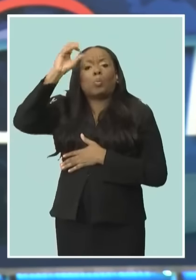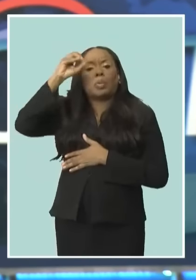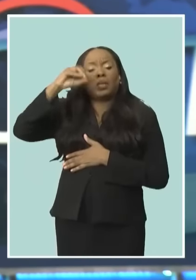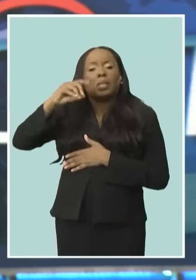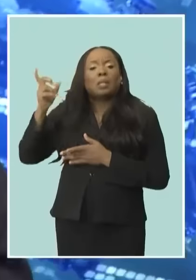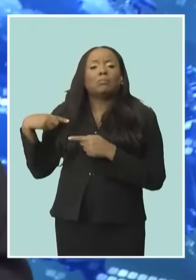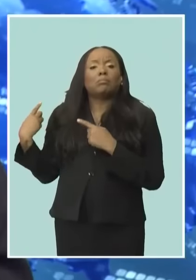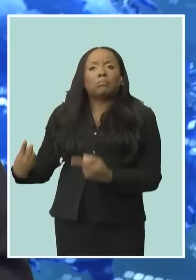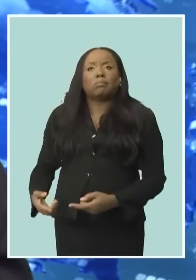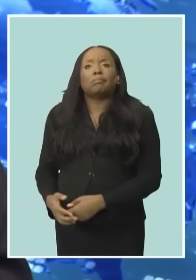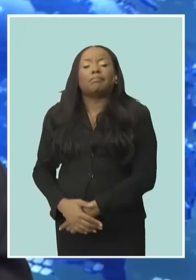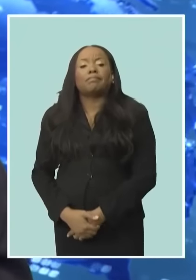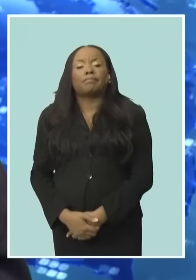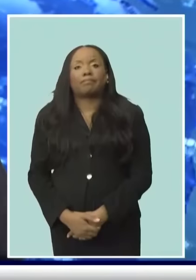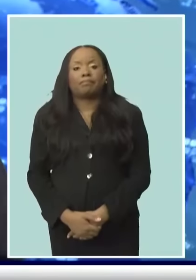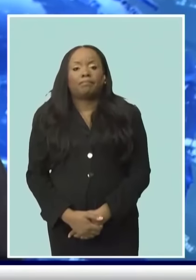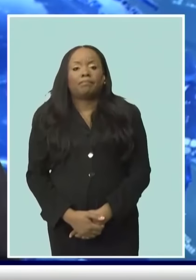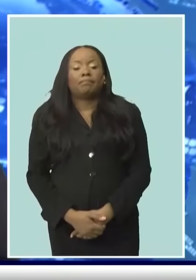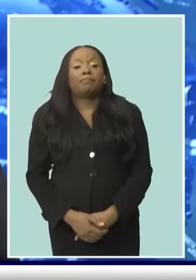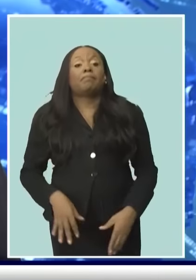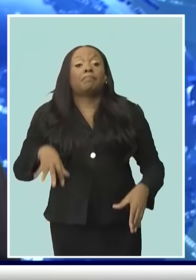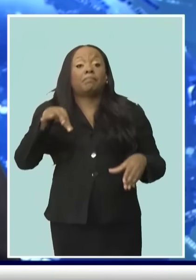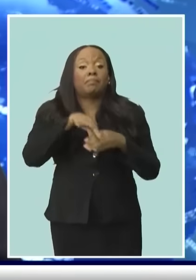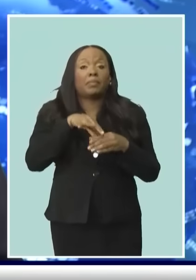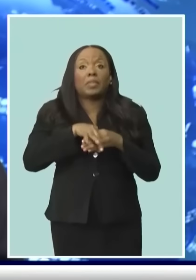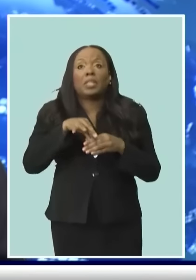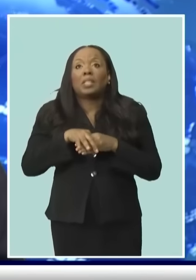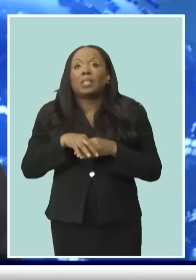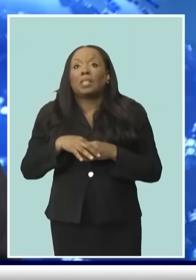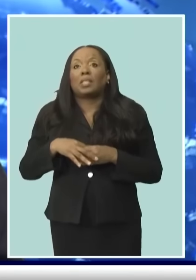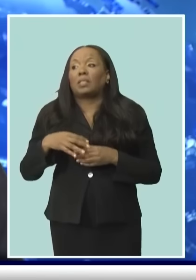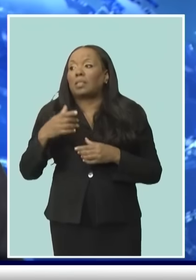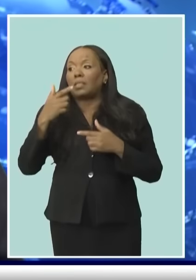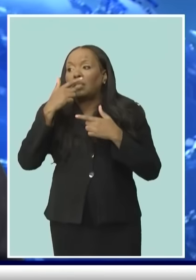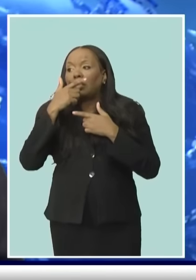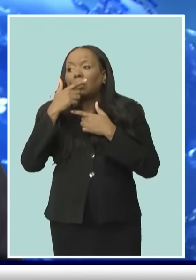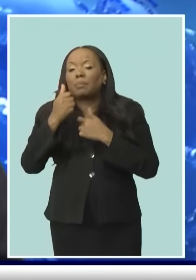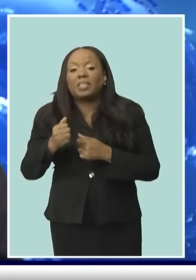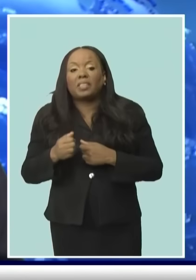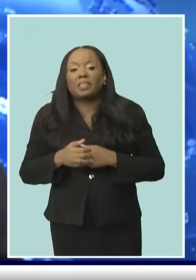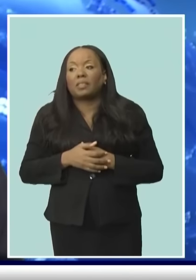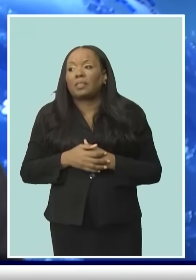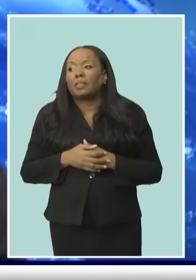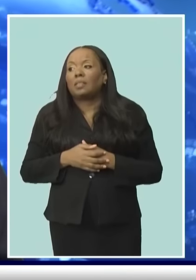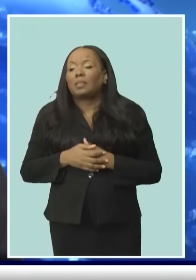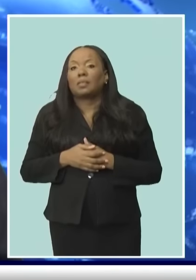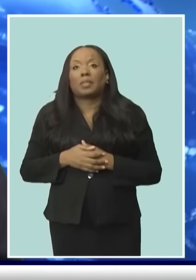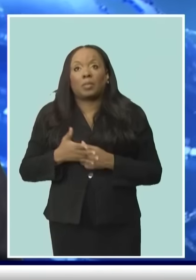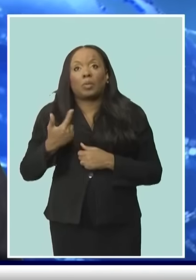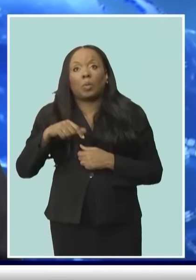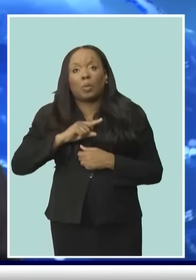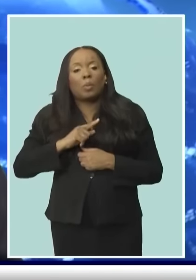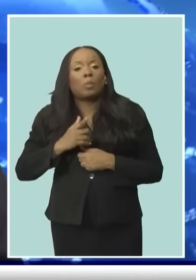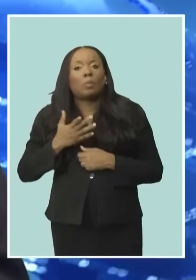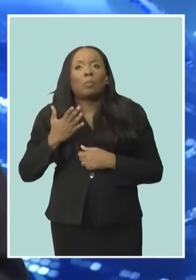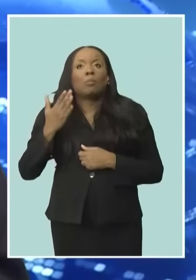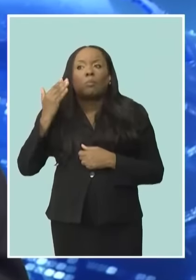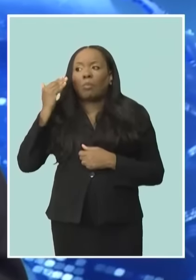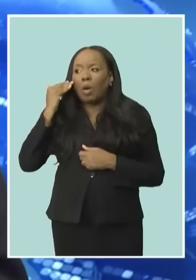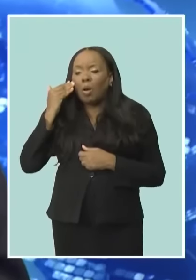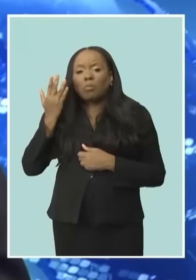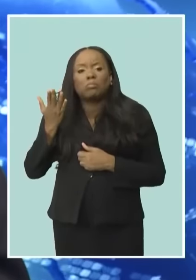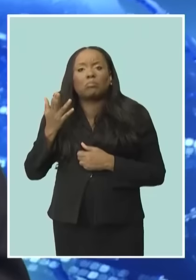days? Yeah, I mean, the election is interesting. Elections are always interesting. I think that this is one in which the expected turnout, the expected